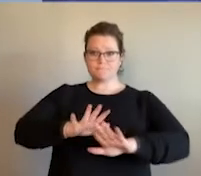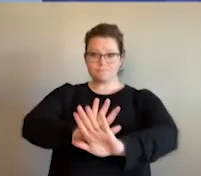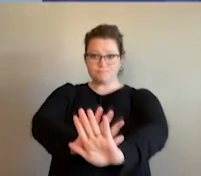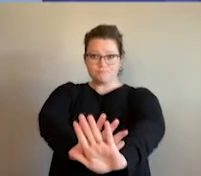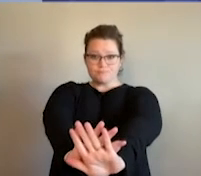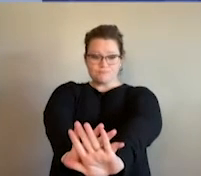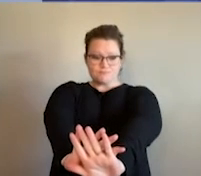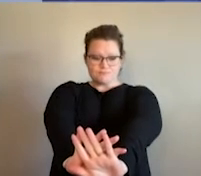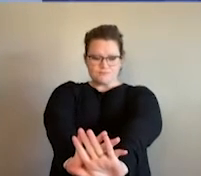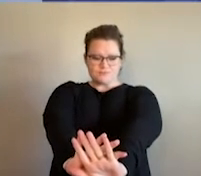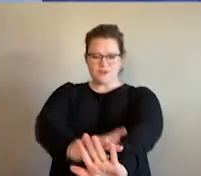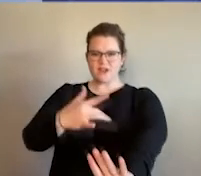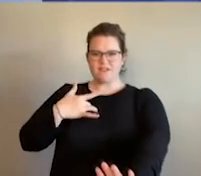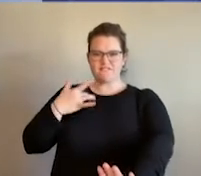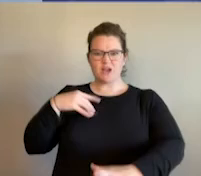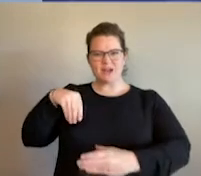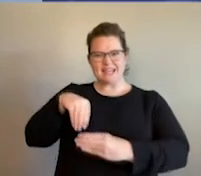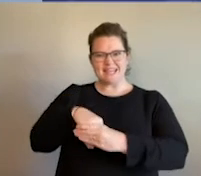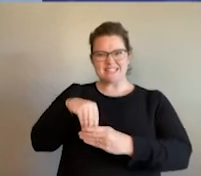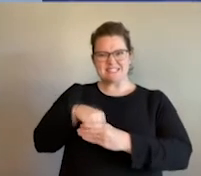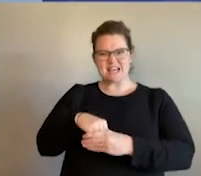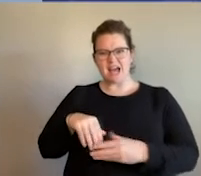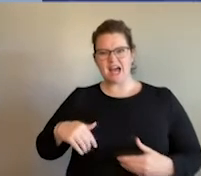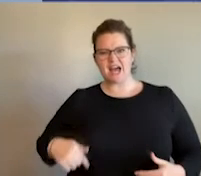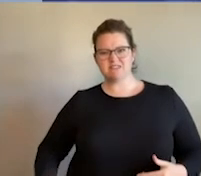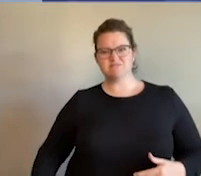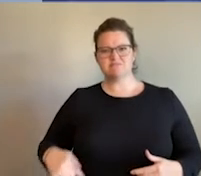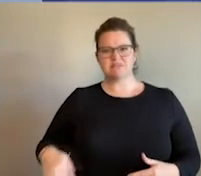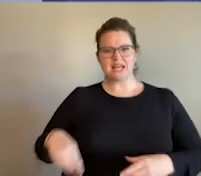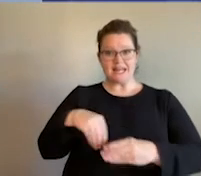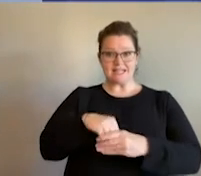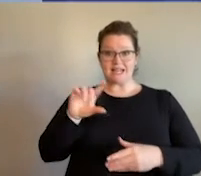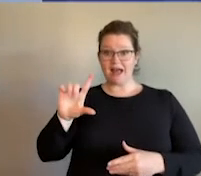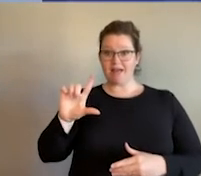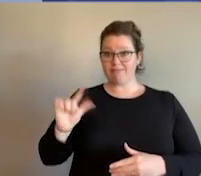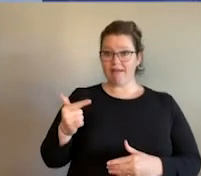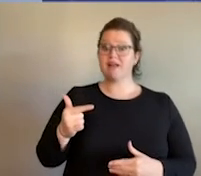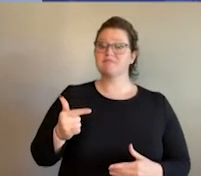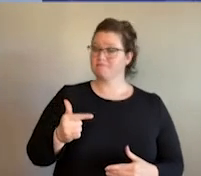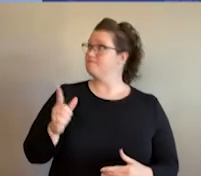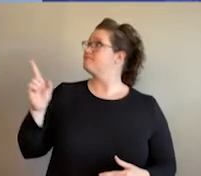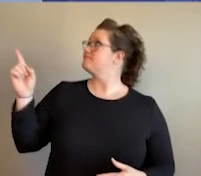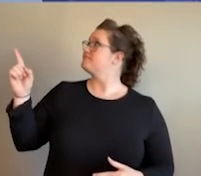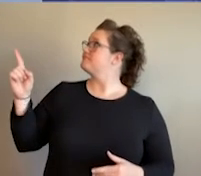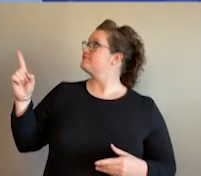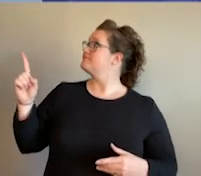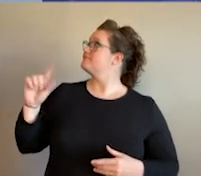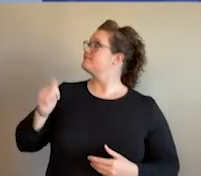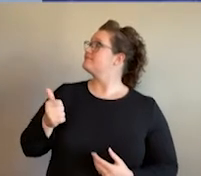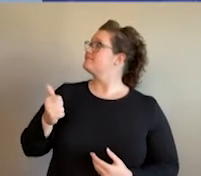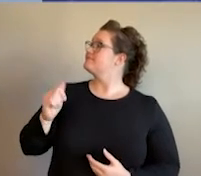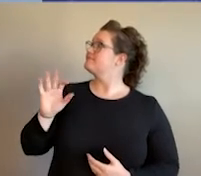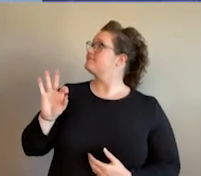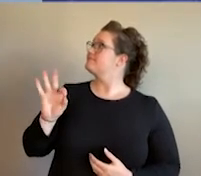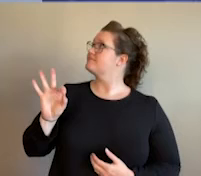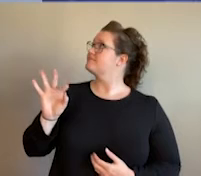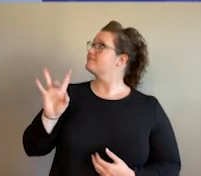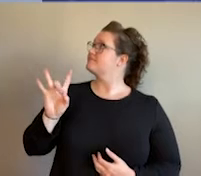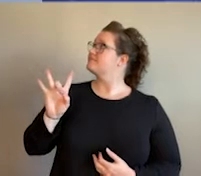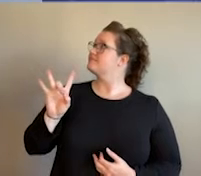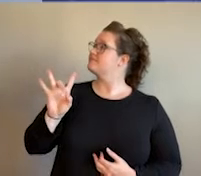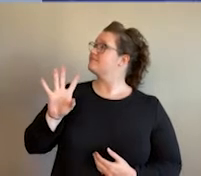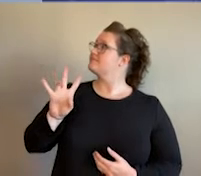front. Feeling the stretch in your inner thigh. Just like so. 10, 9,